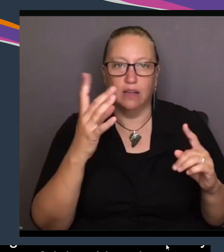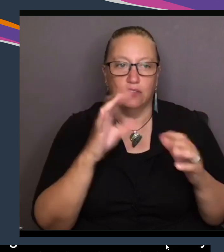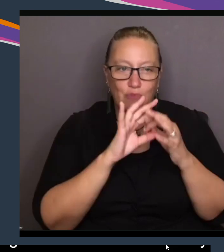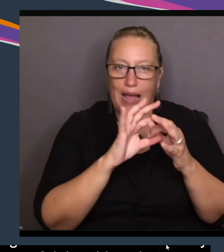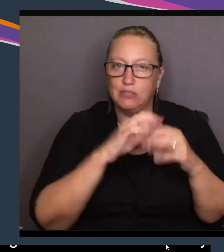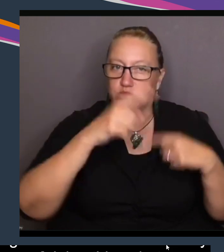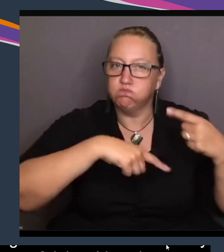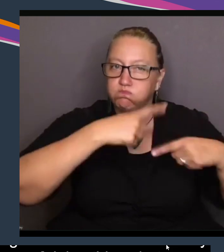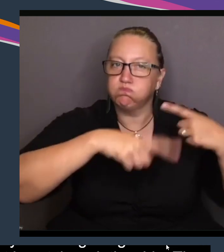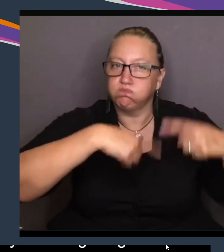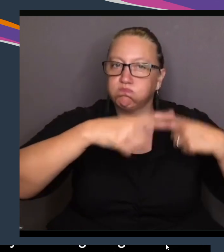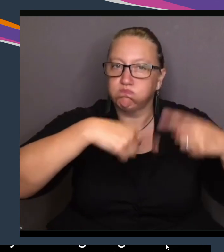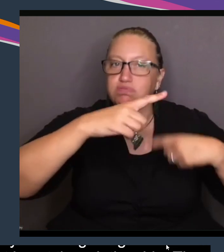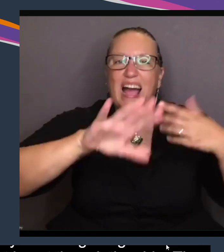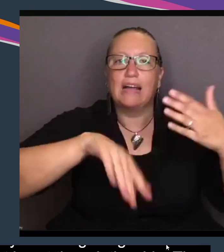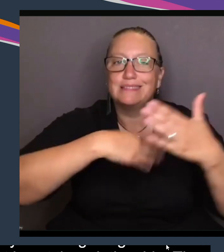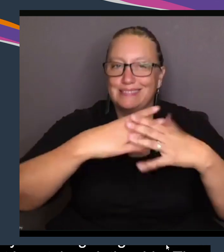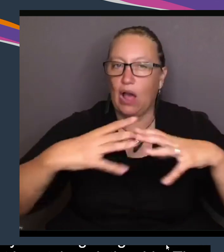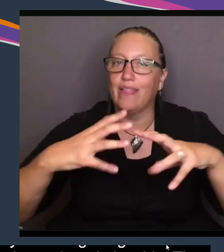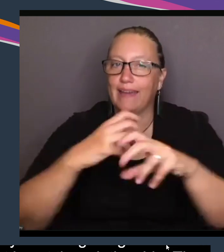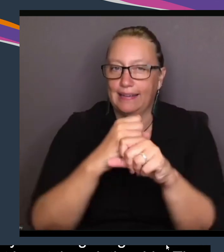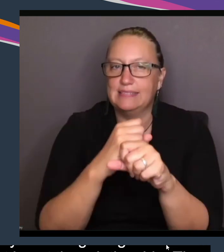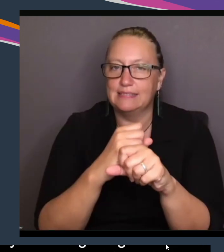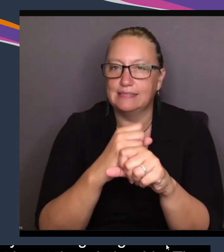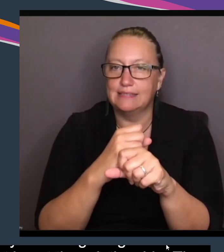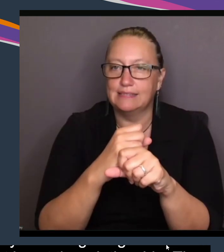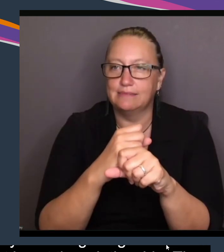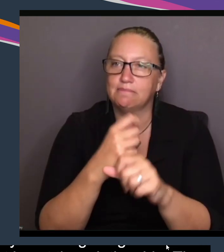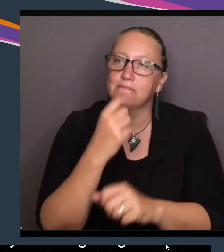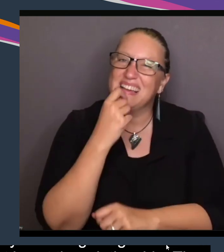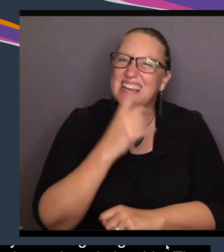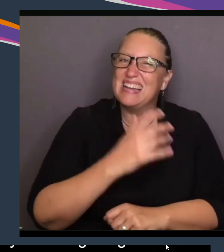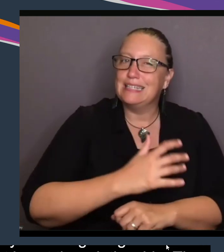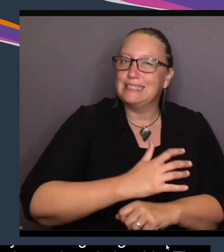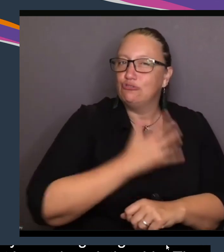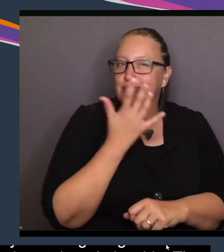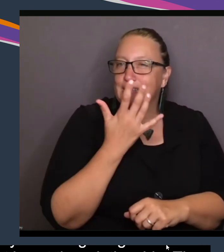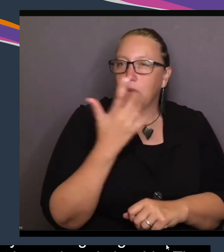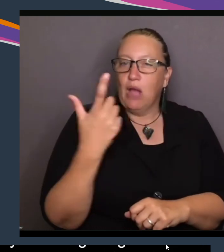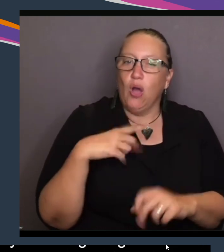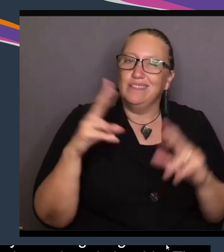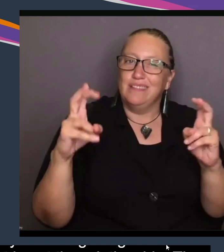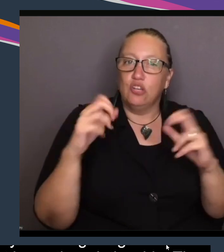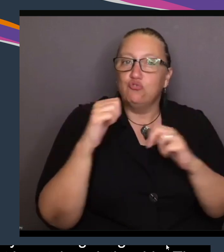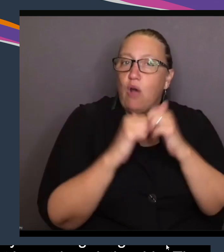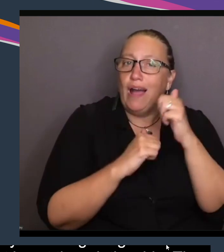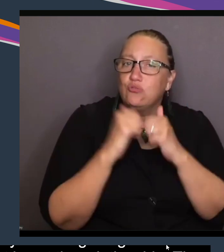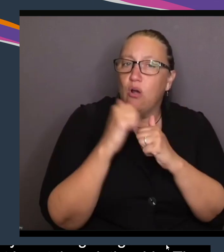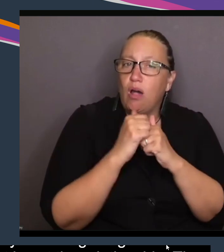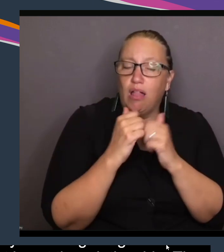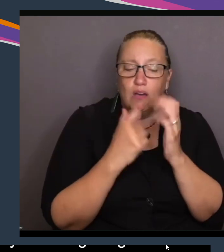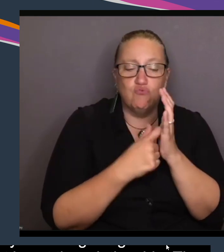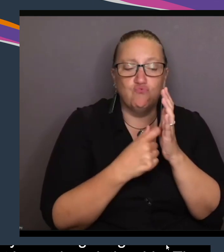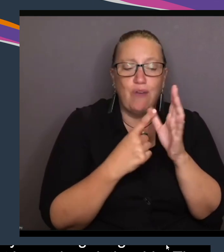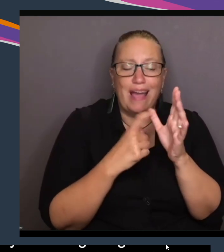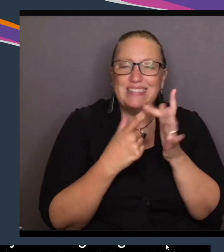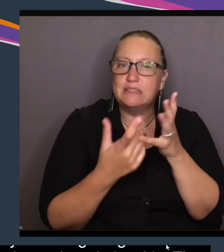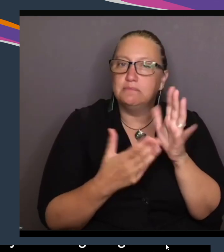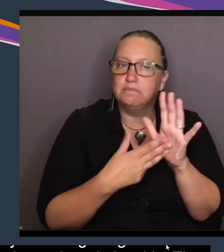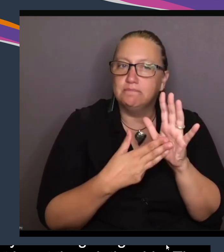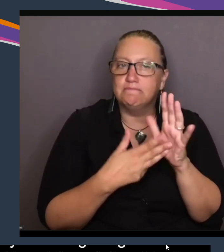interesting things, it's probably a version of structural racism and ableism, is every